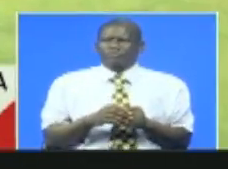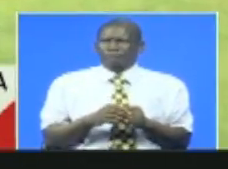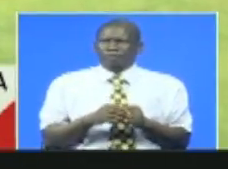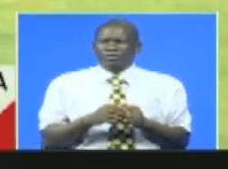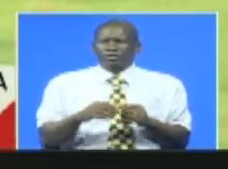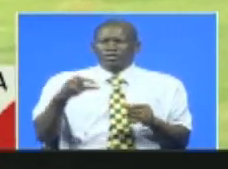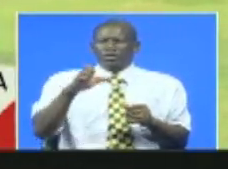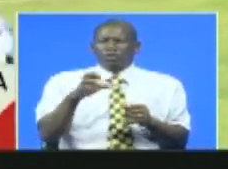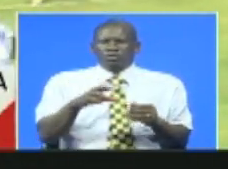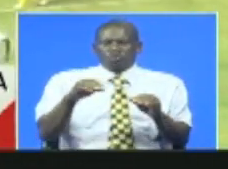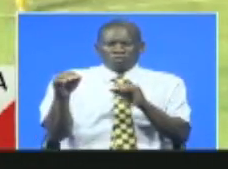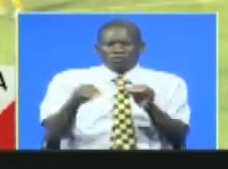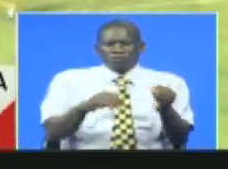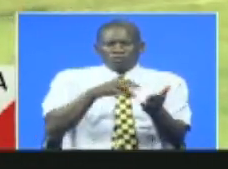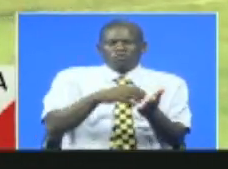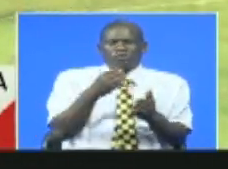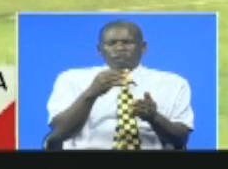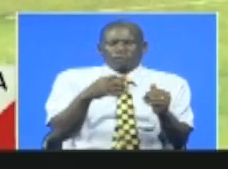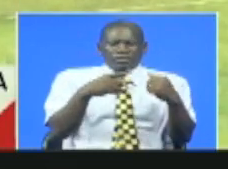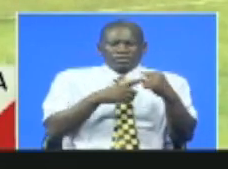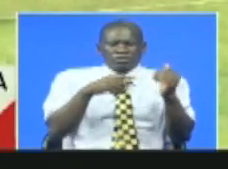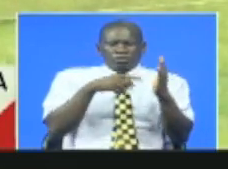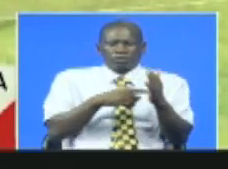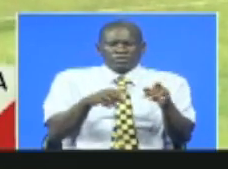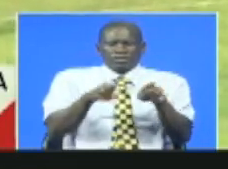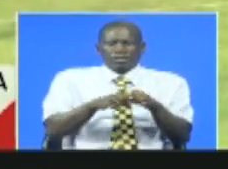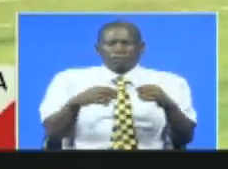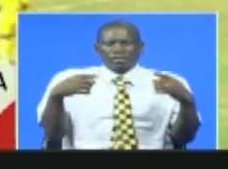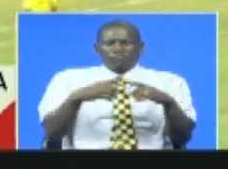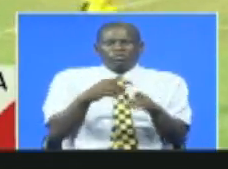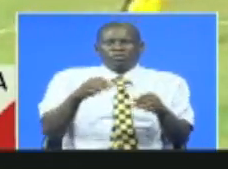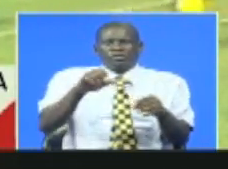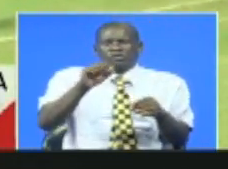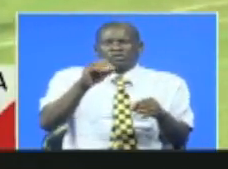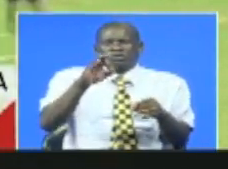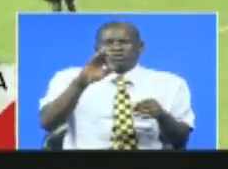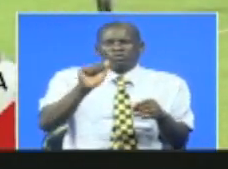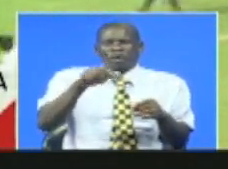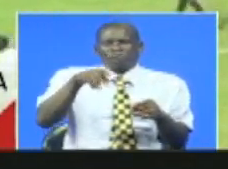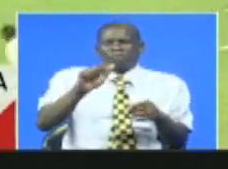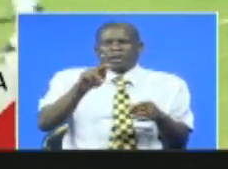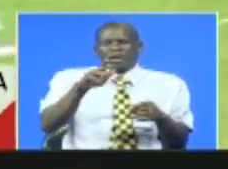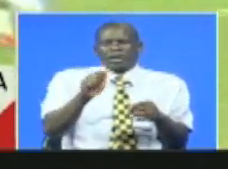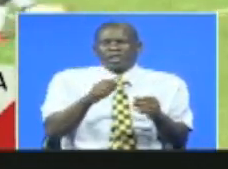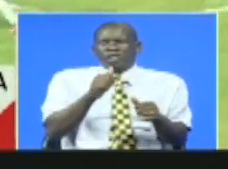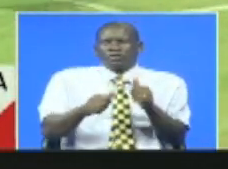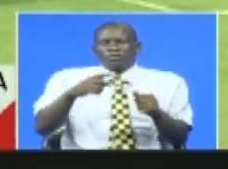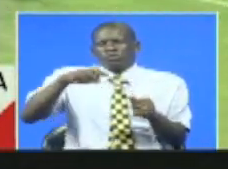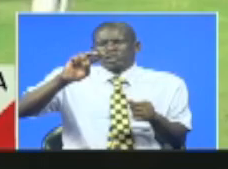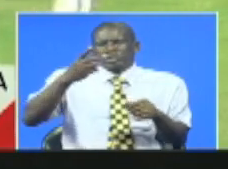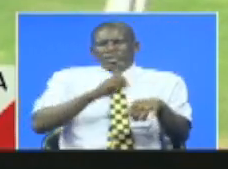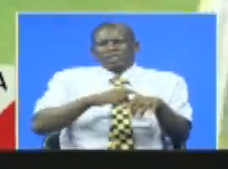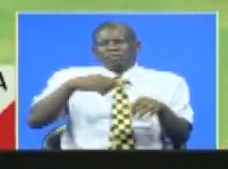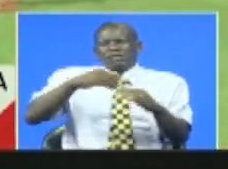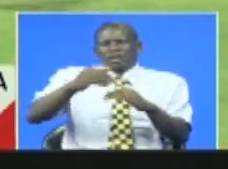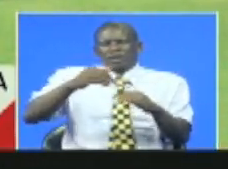Gor dropped to 3rd on 6 points on a similar goal difference with Sofapaka, who got a second victory in 3 matches by beating Mathare United 2-1